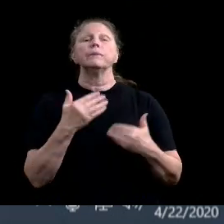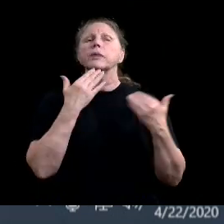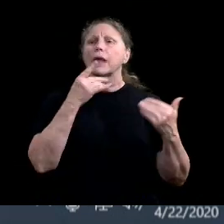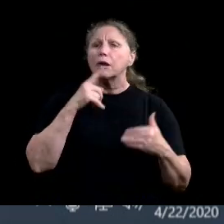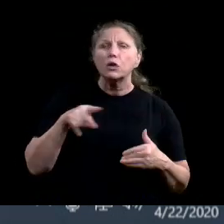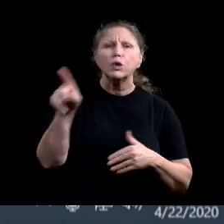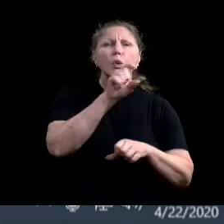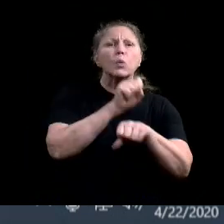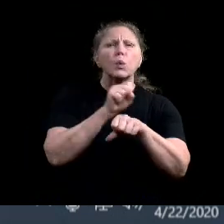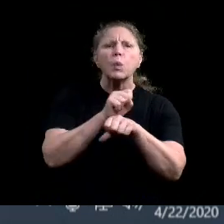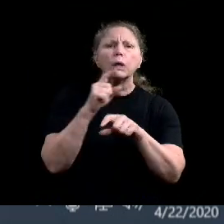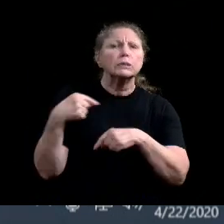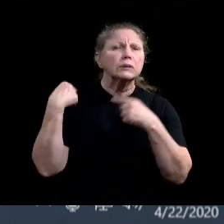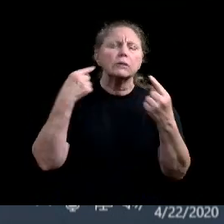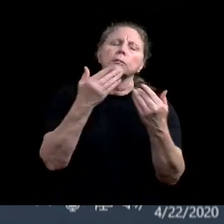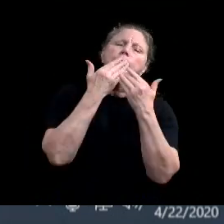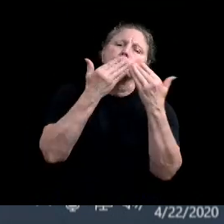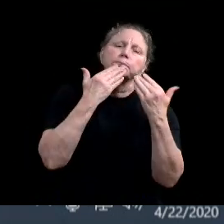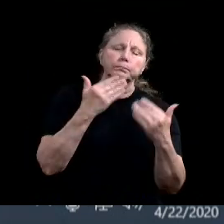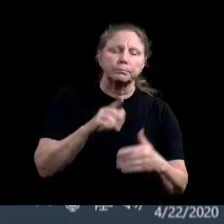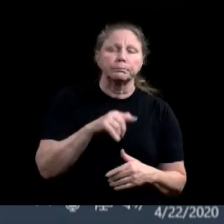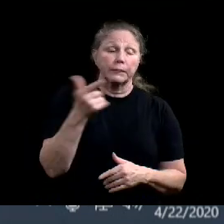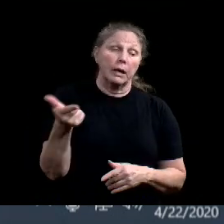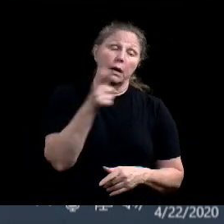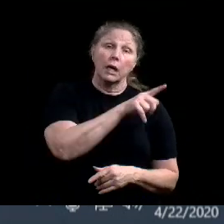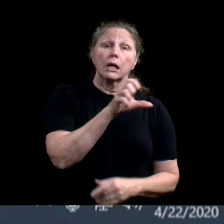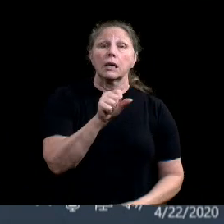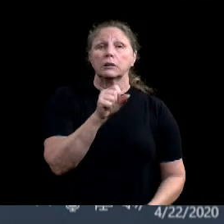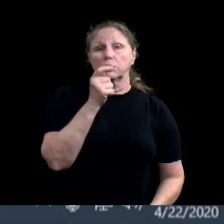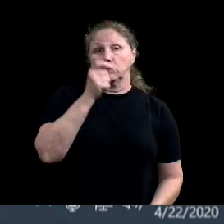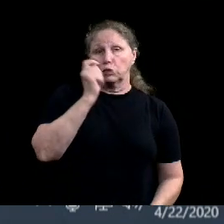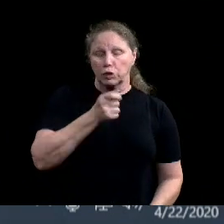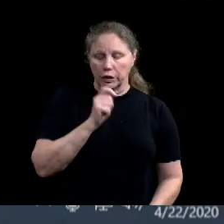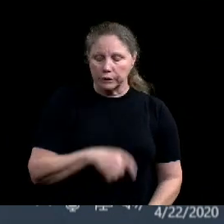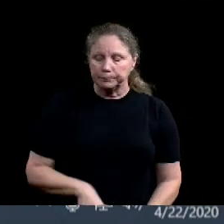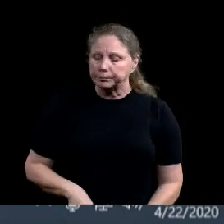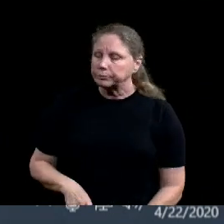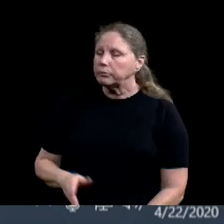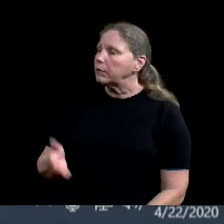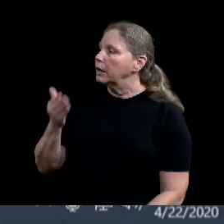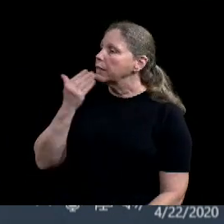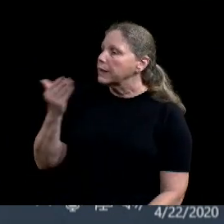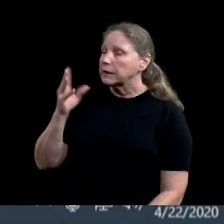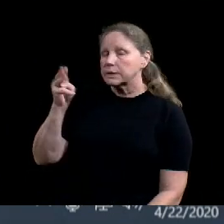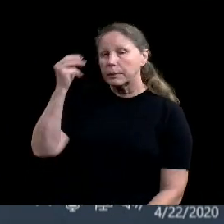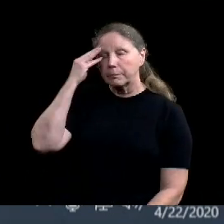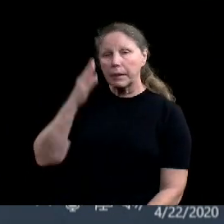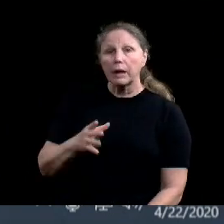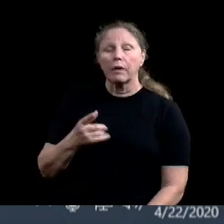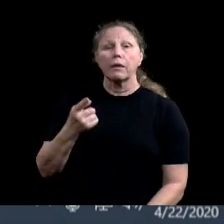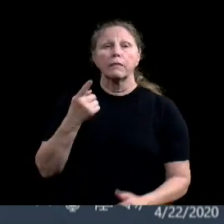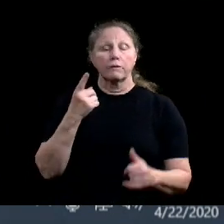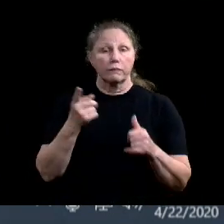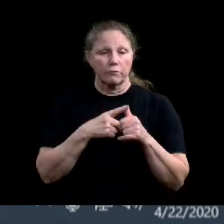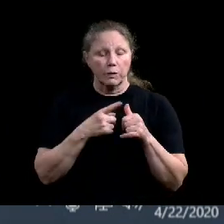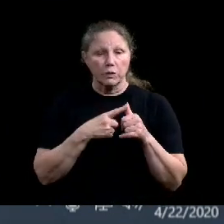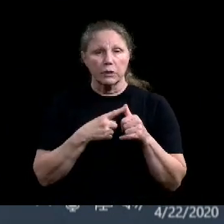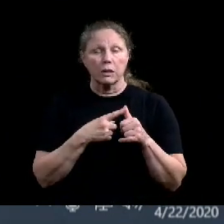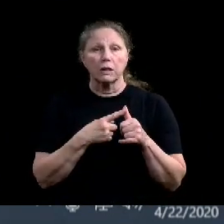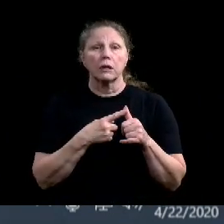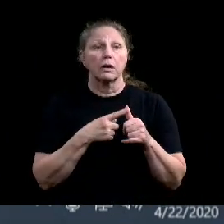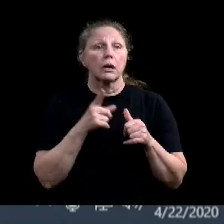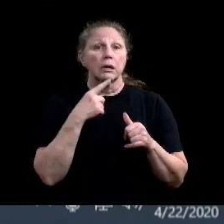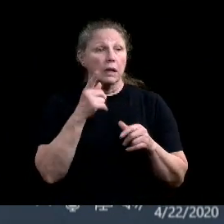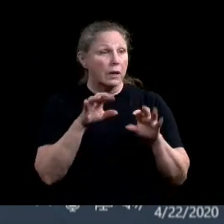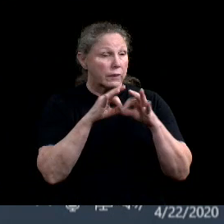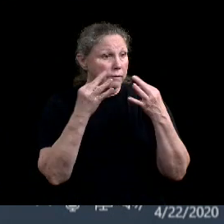Thank you, Mayor. Well, first of all, I want to say that our hearts go out to the family members and friends of those who lost